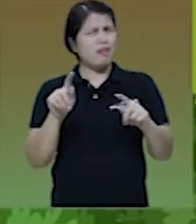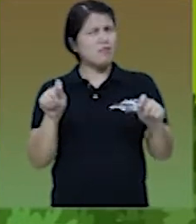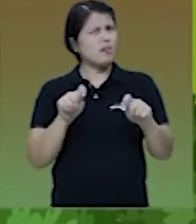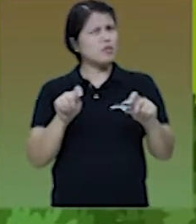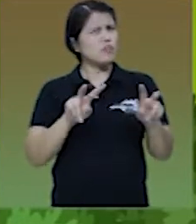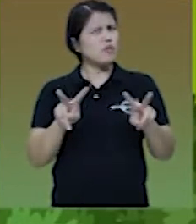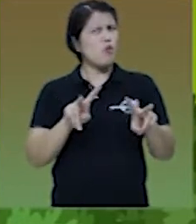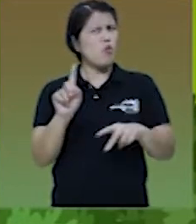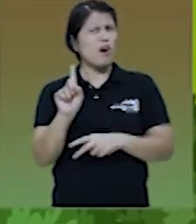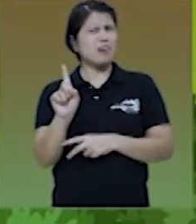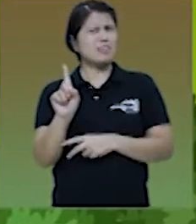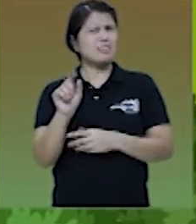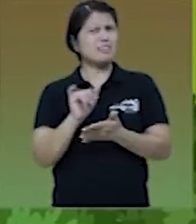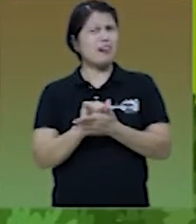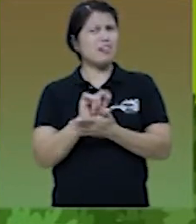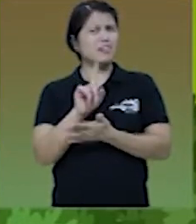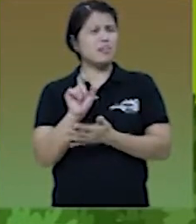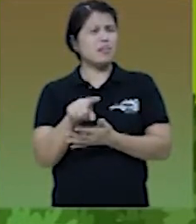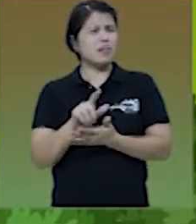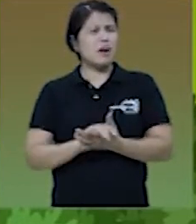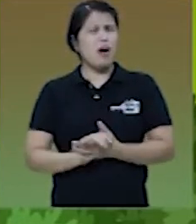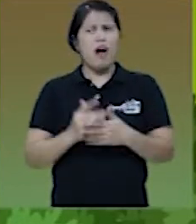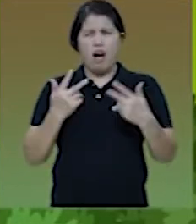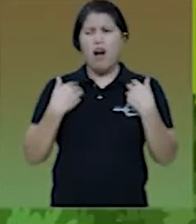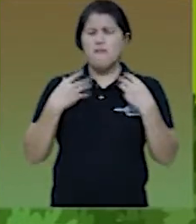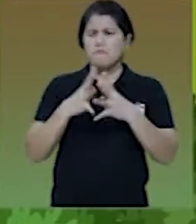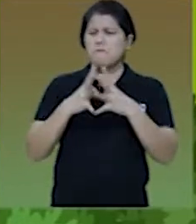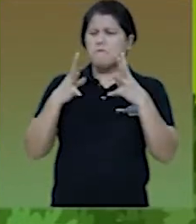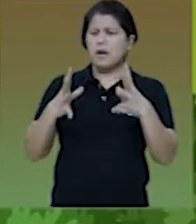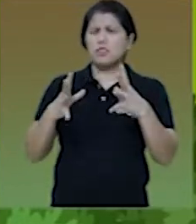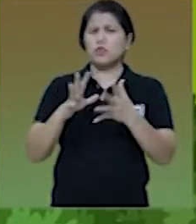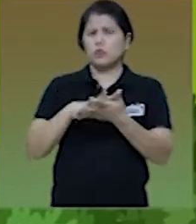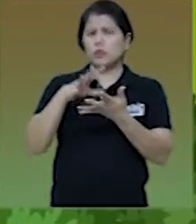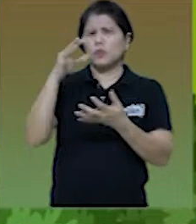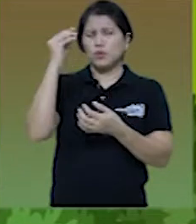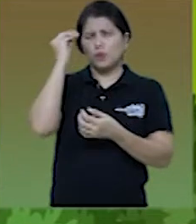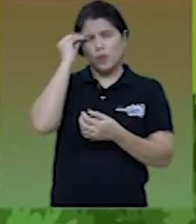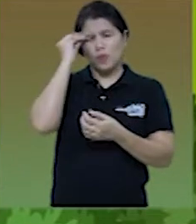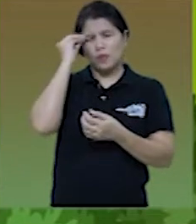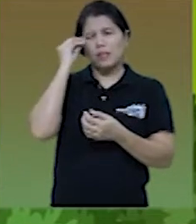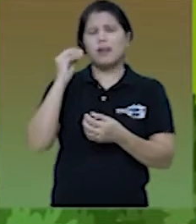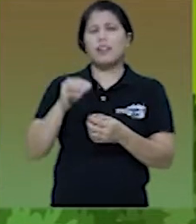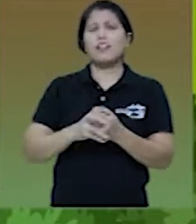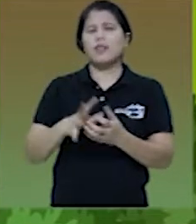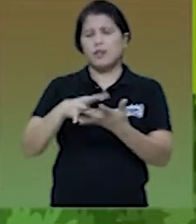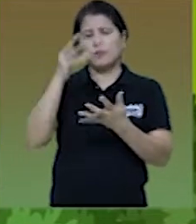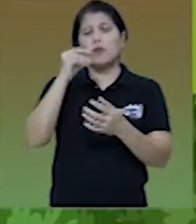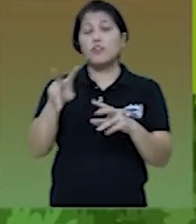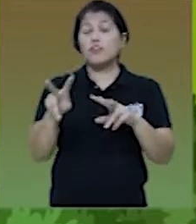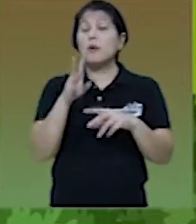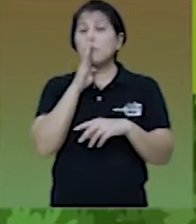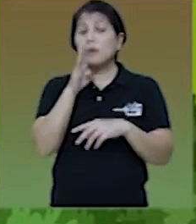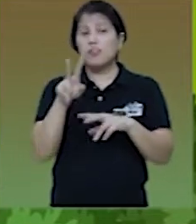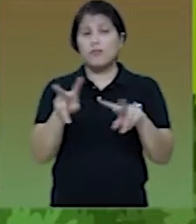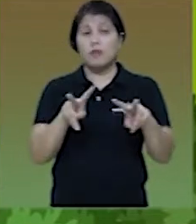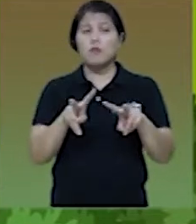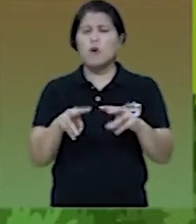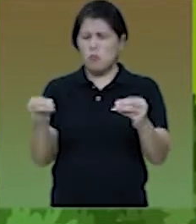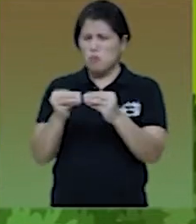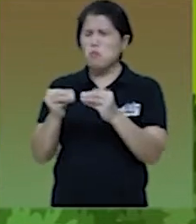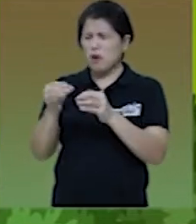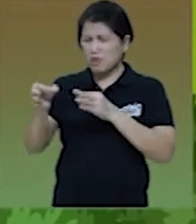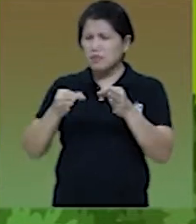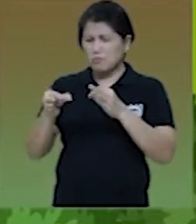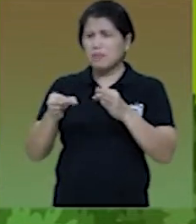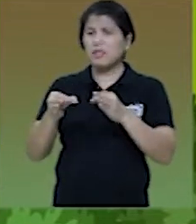is that? You really have so much to know and learn about be verbs. Can you explain them